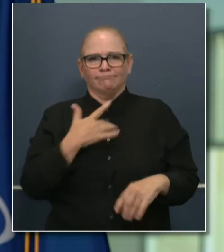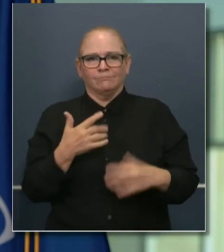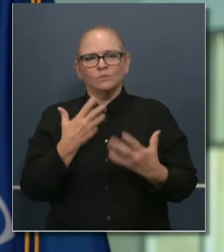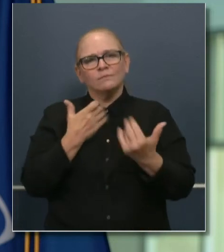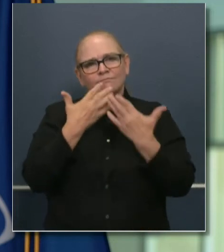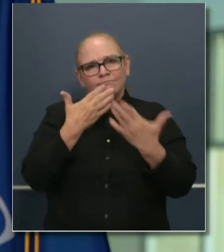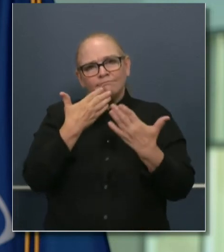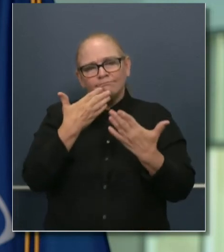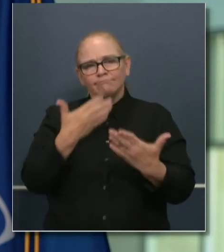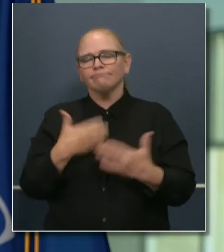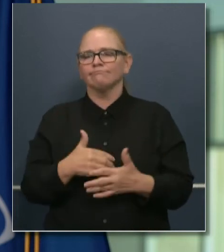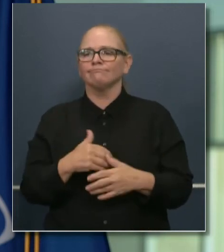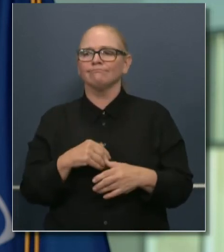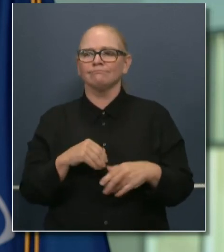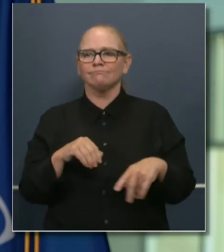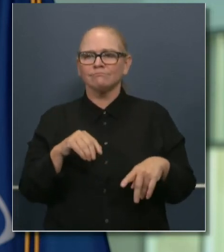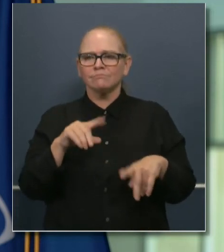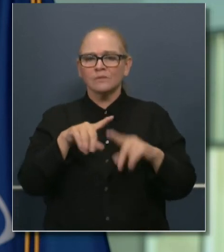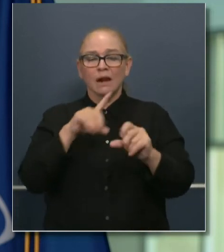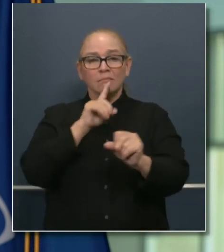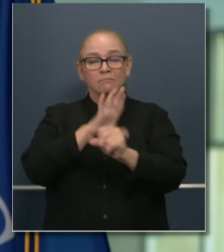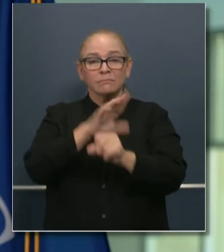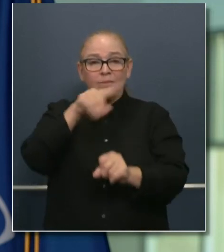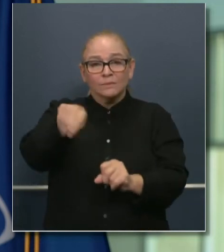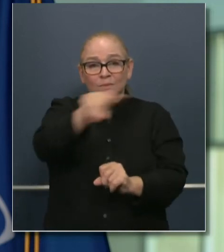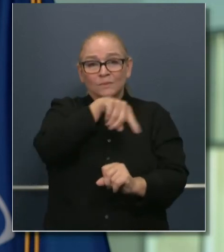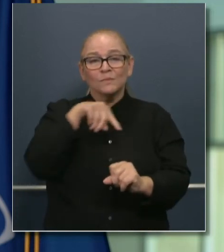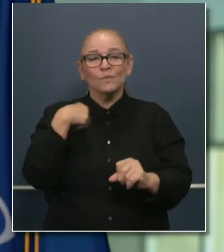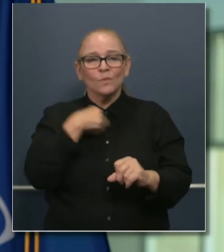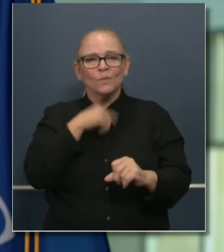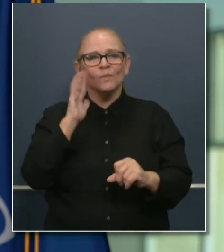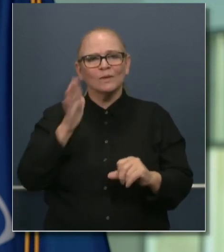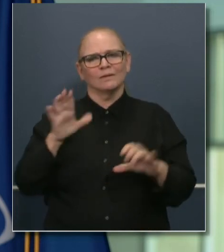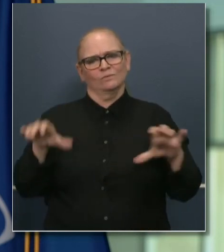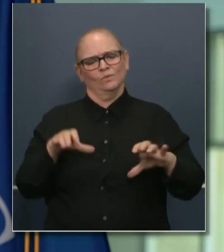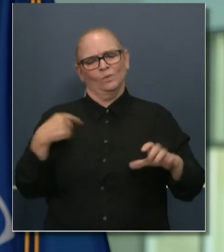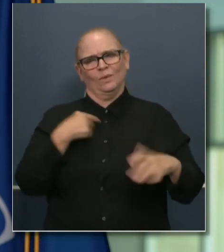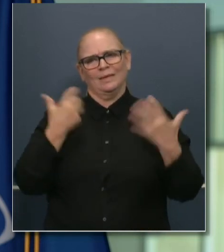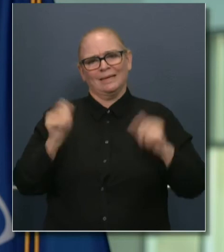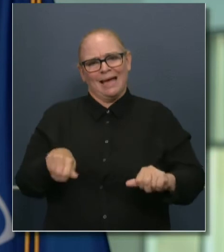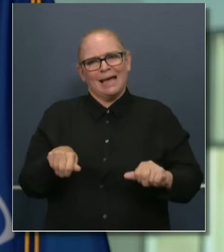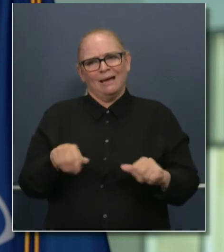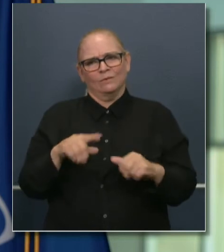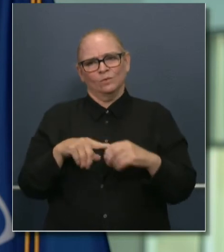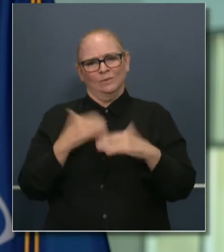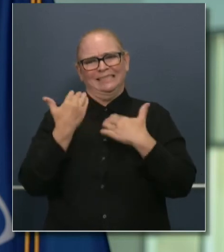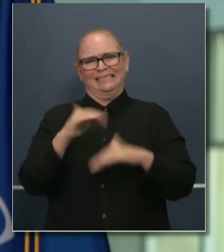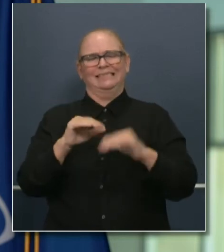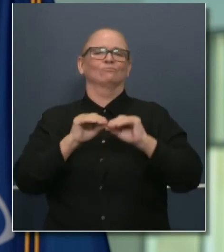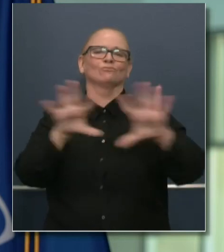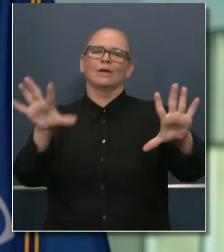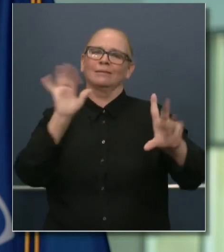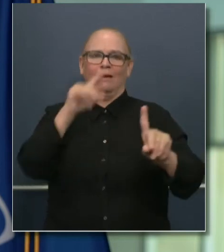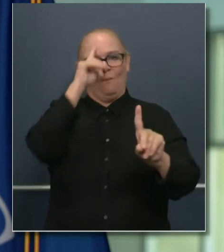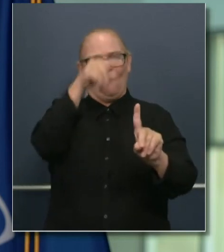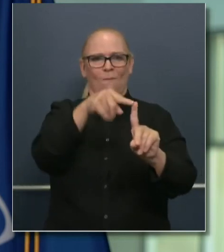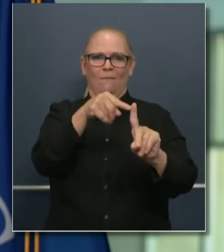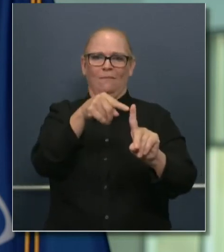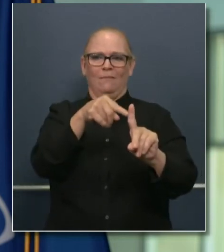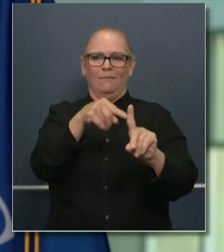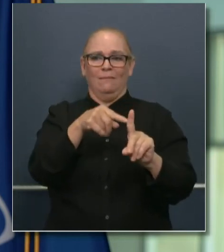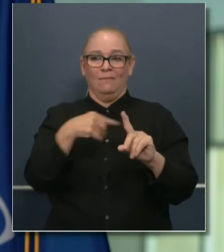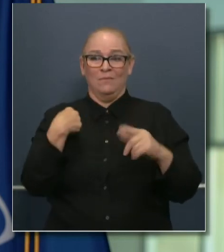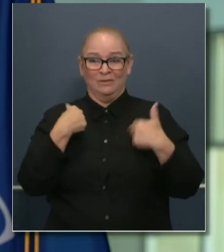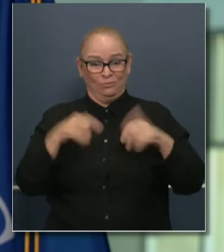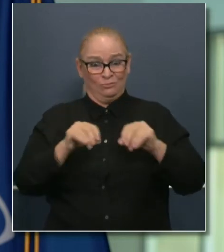a resolve for all of us to do what we can to mitigate the spread of this disease. The sooner we do that, we can get our kids